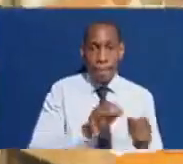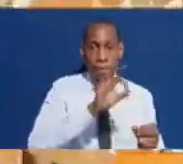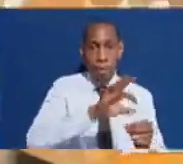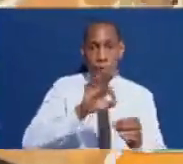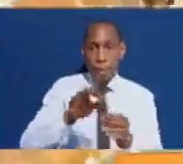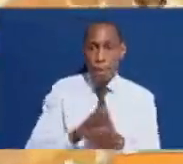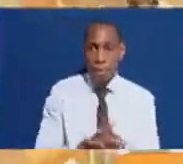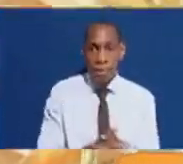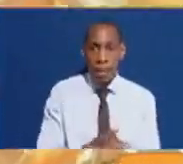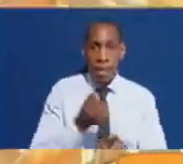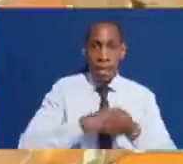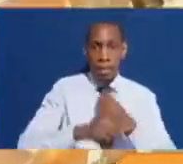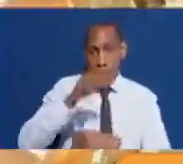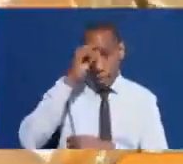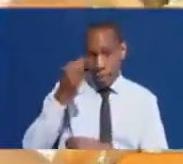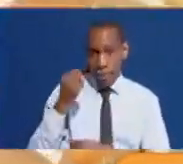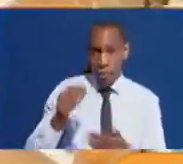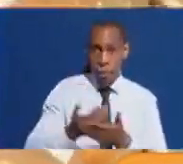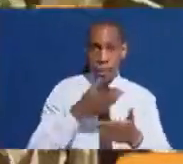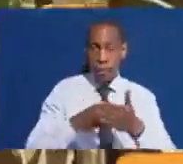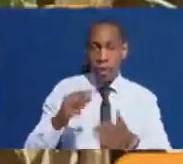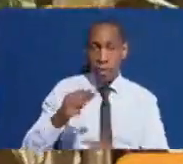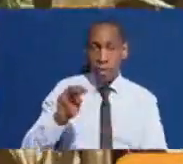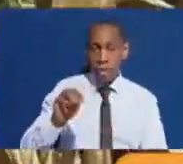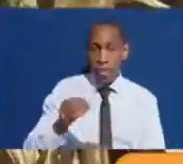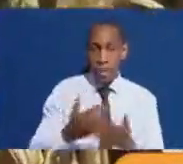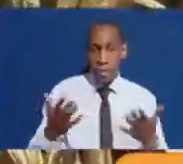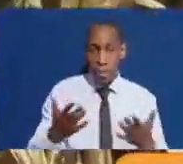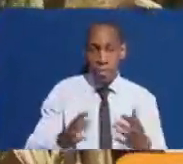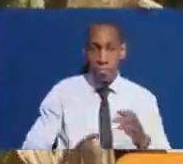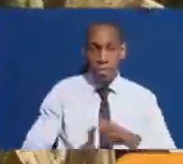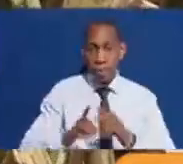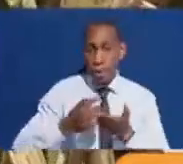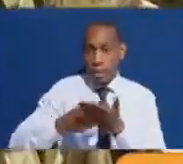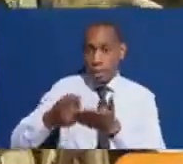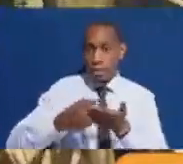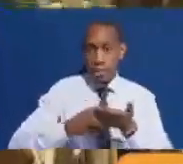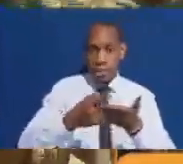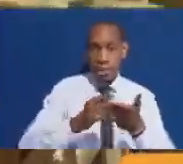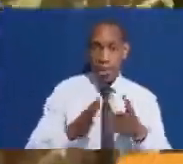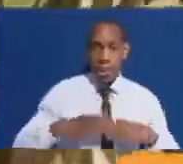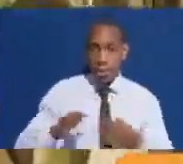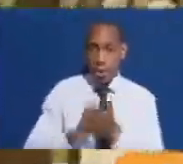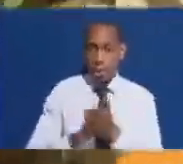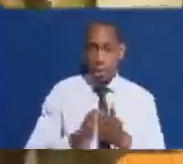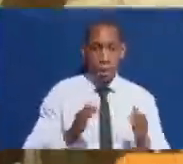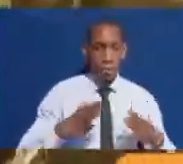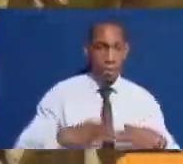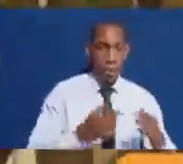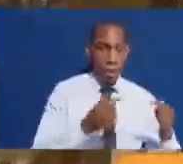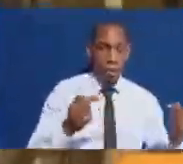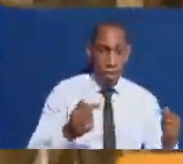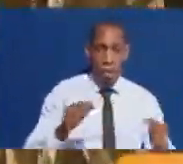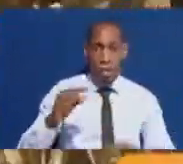The recent move by the government to lift a ban on GM crops has elicited debate among proponents and opponents who have